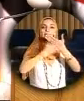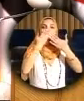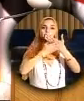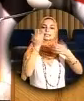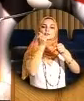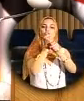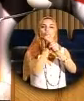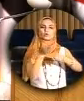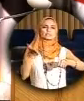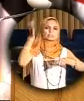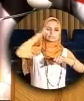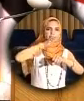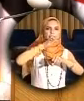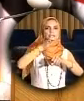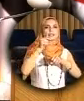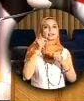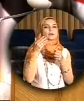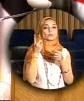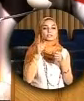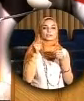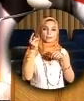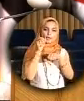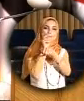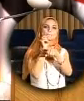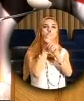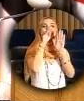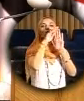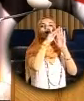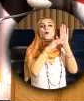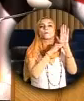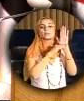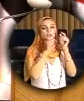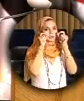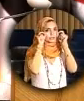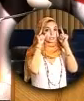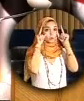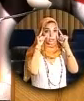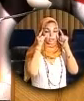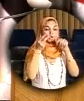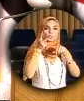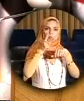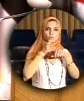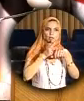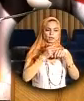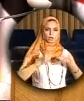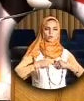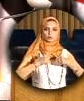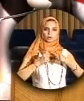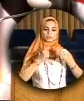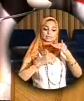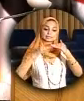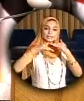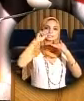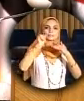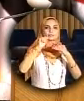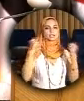to enhance the skills of trainers and educators to make the maximum use of the ICTs in their capacity building programs.